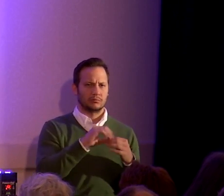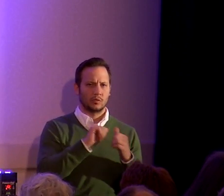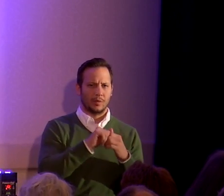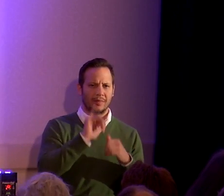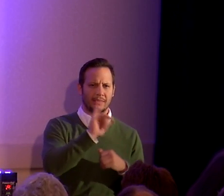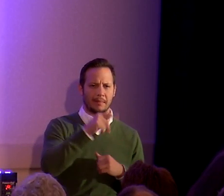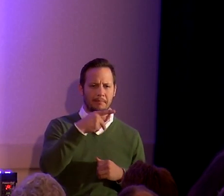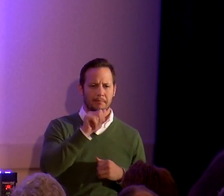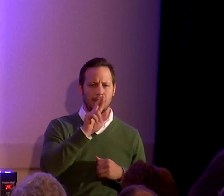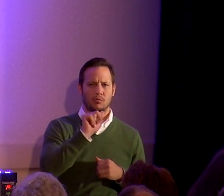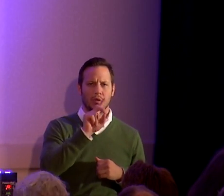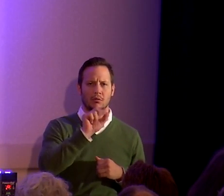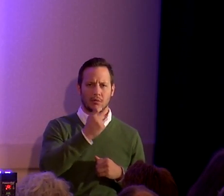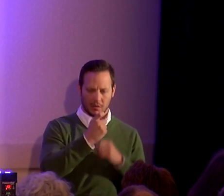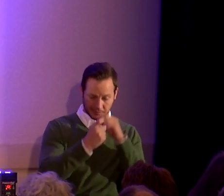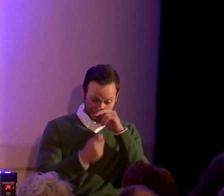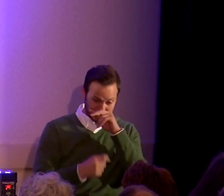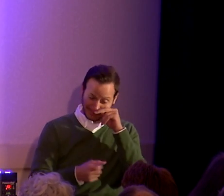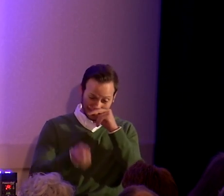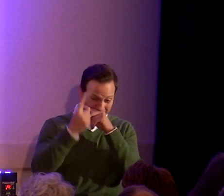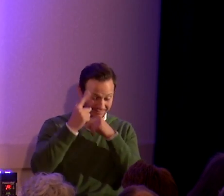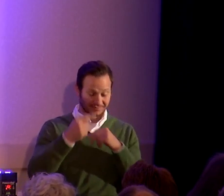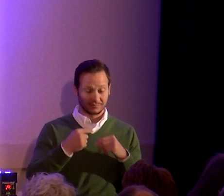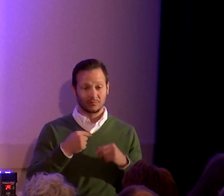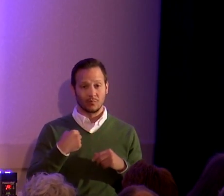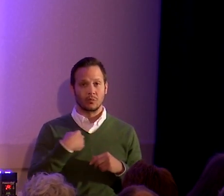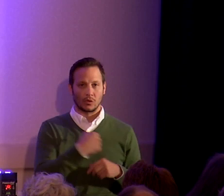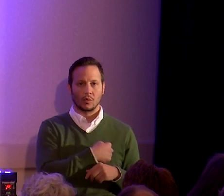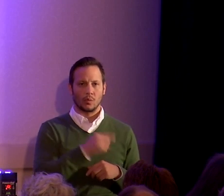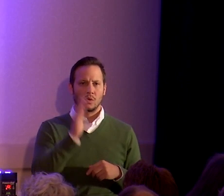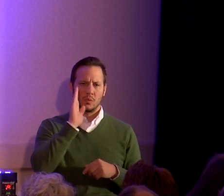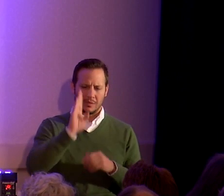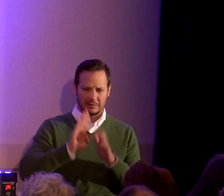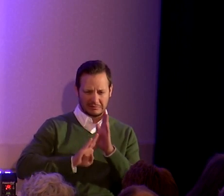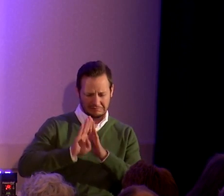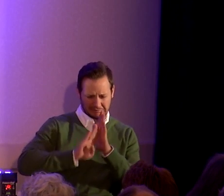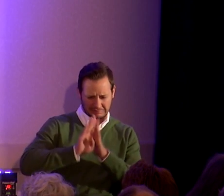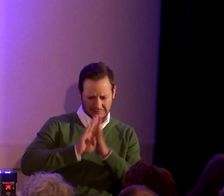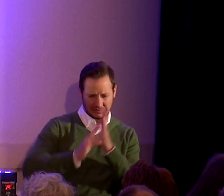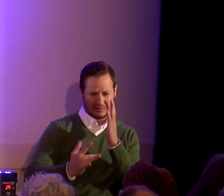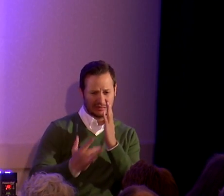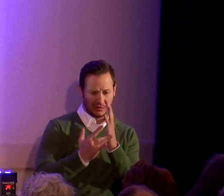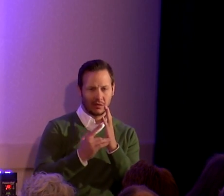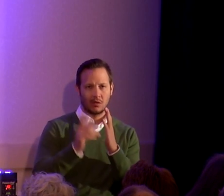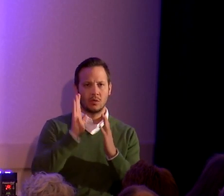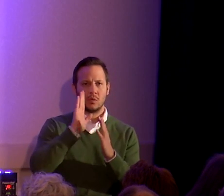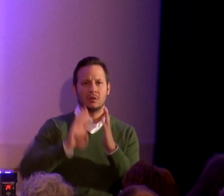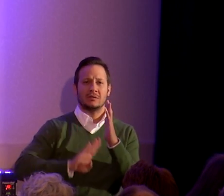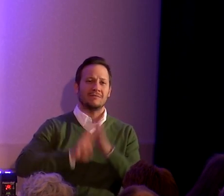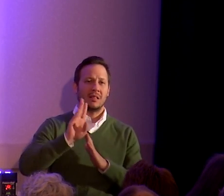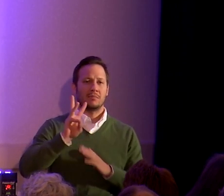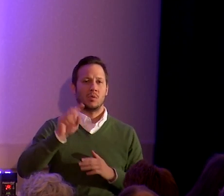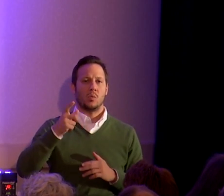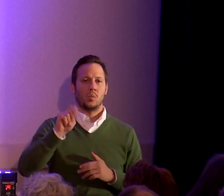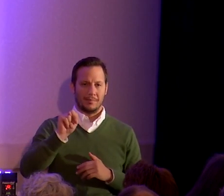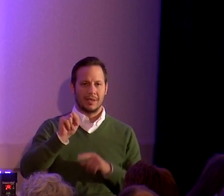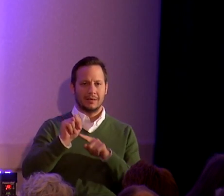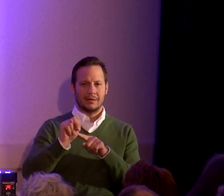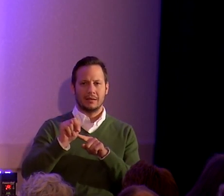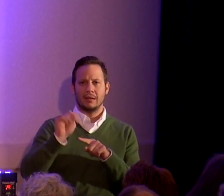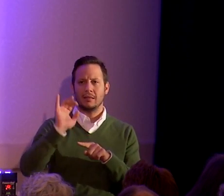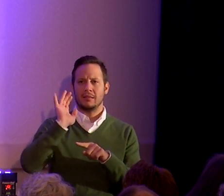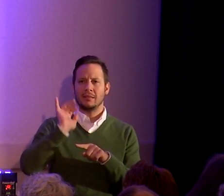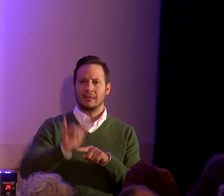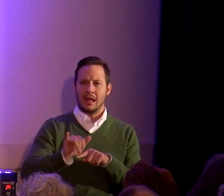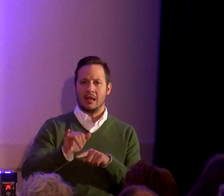higher and higher, we will one day develop a weapon that will kill everybody on Earth if someone pushes the button. And it is a 100% guarantee